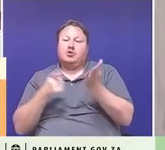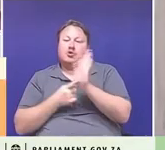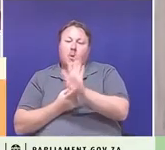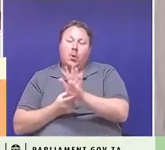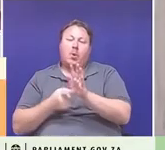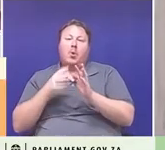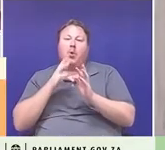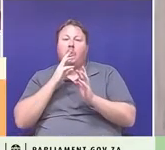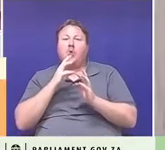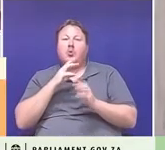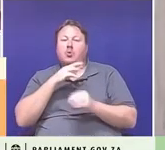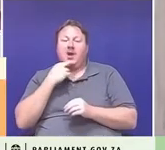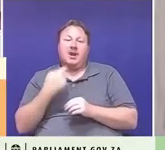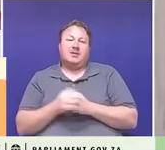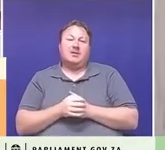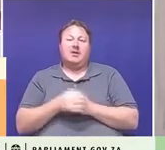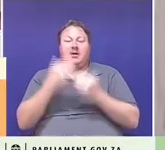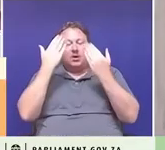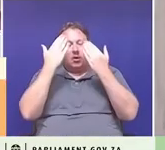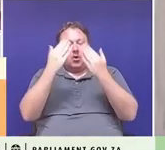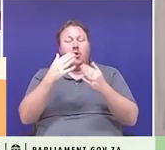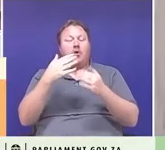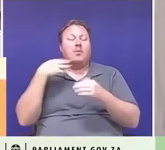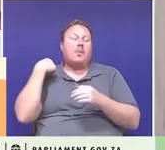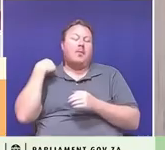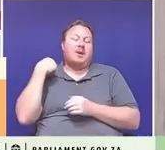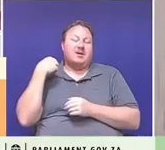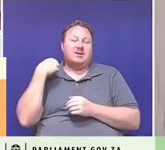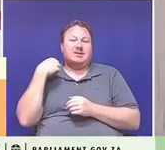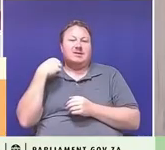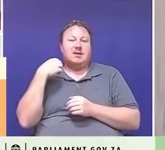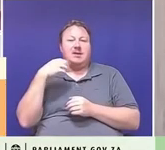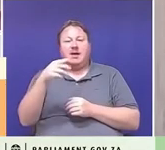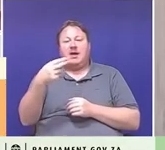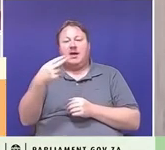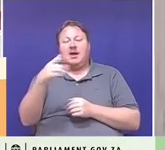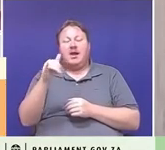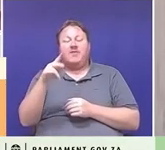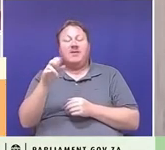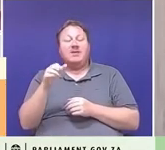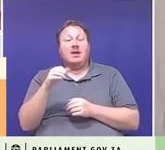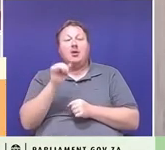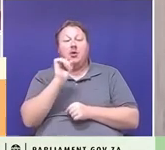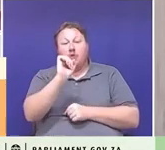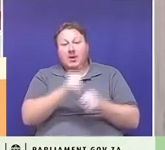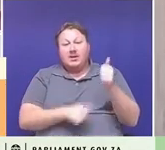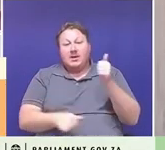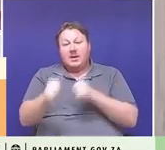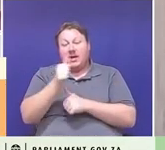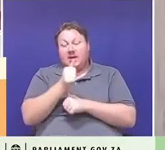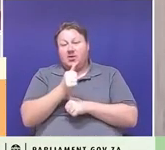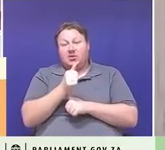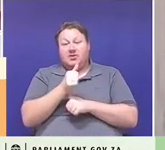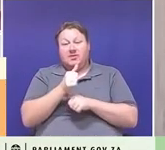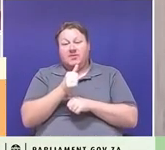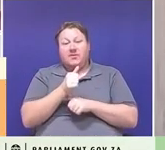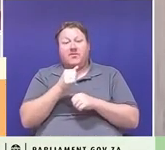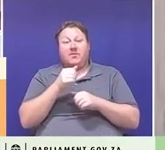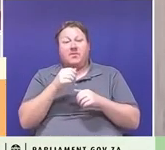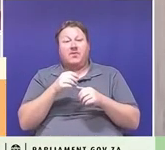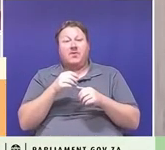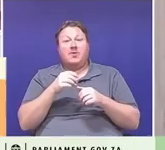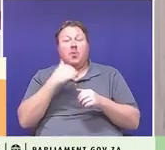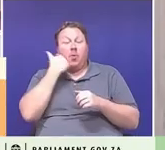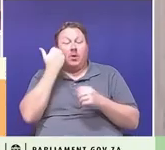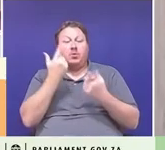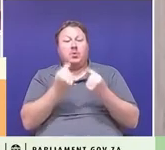Honourable Minister Slabisa, we welcome your executive undertaking when you said, and I quote, "The review of the white paper is